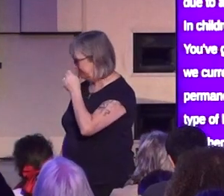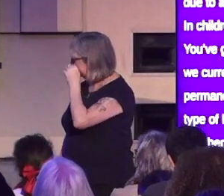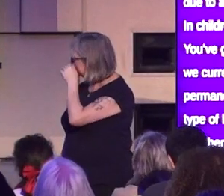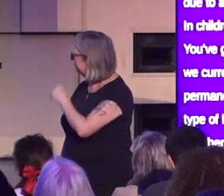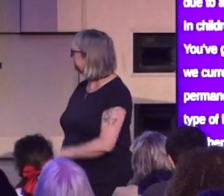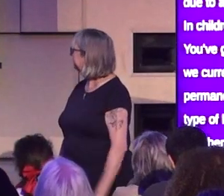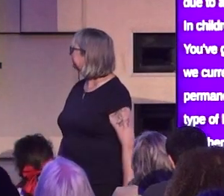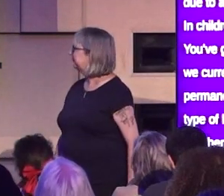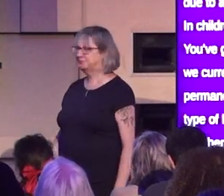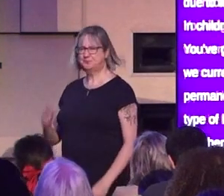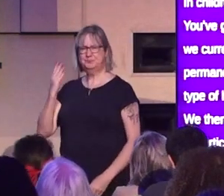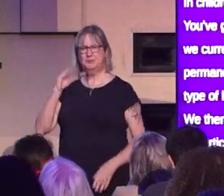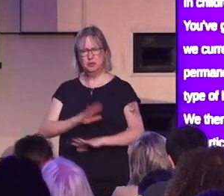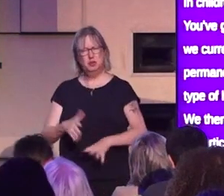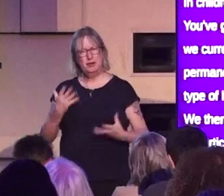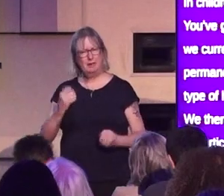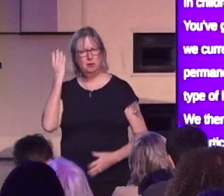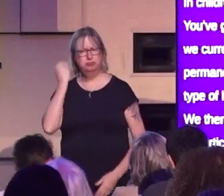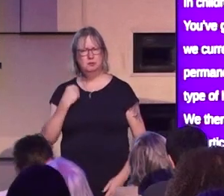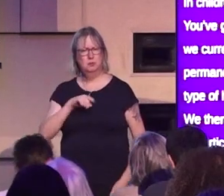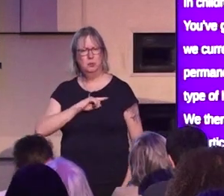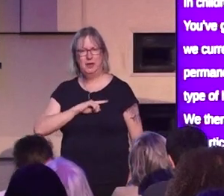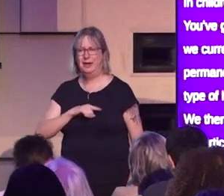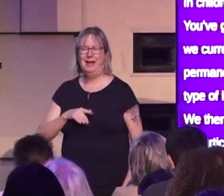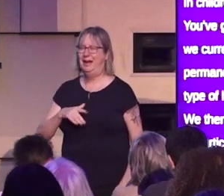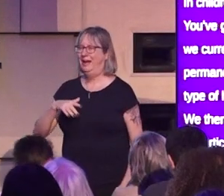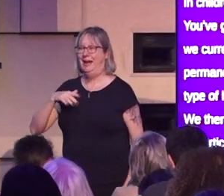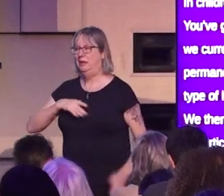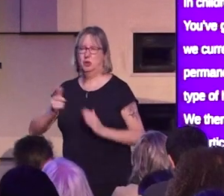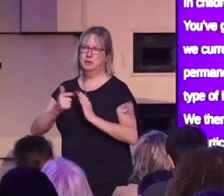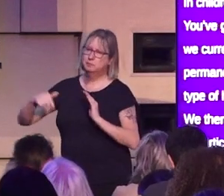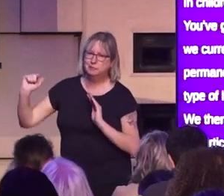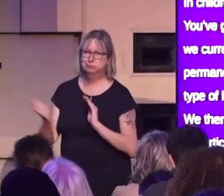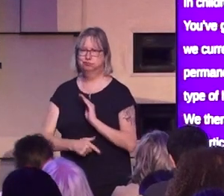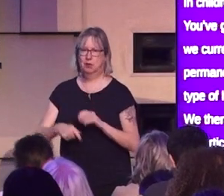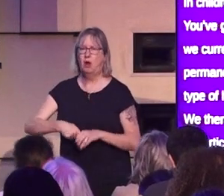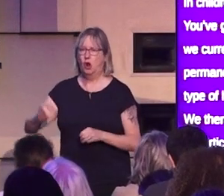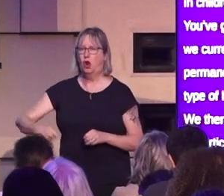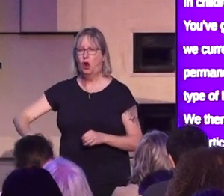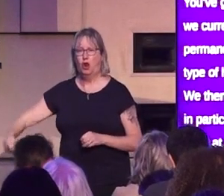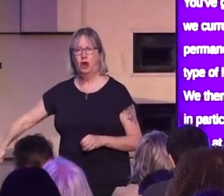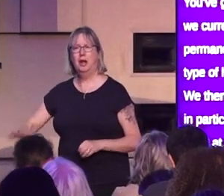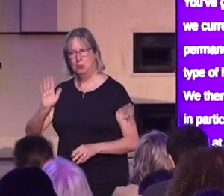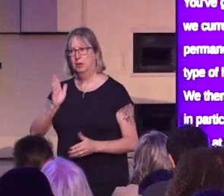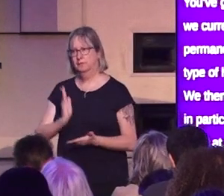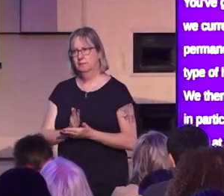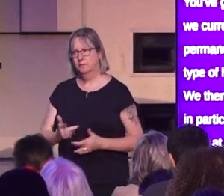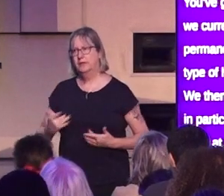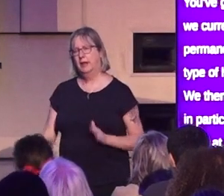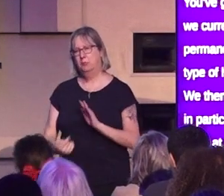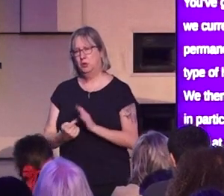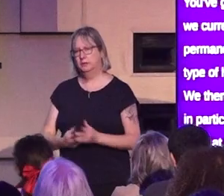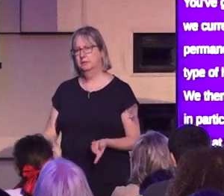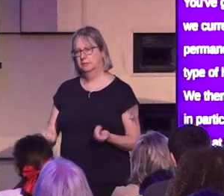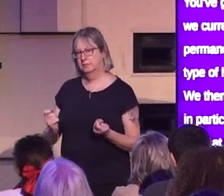Causes of hearing loss in children, and I don't want to go into too much detail, but really it is important to highlight that there